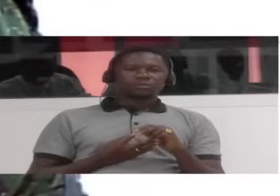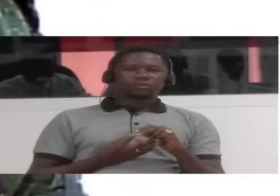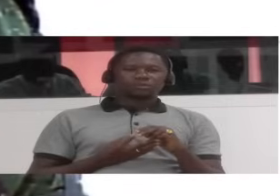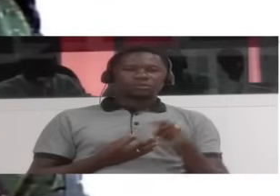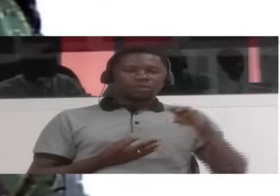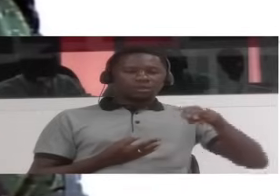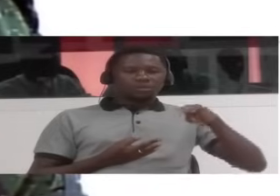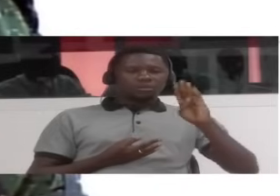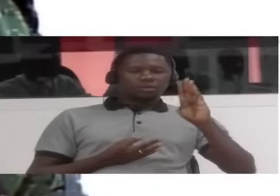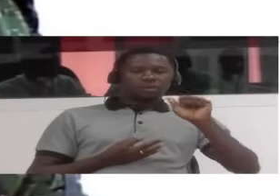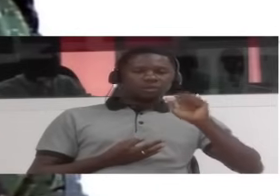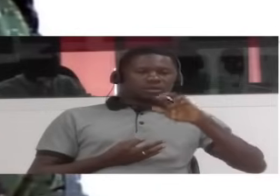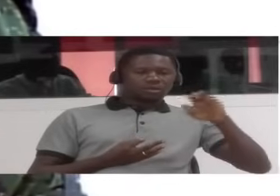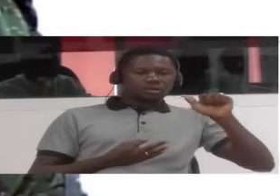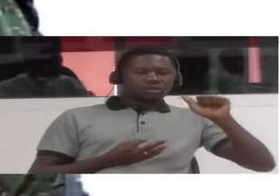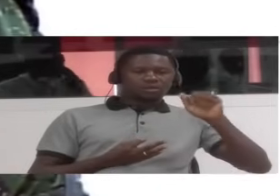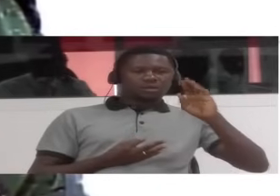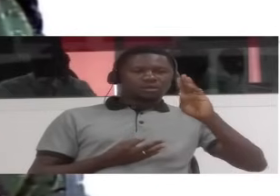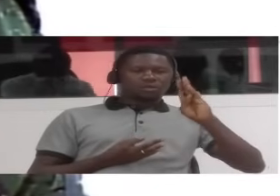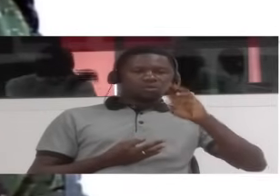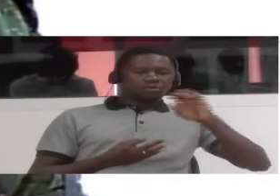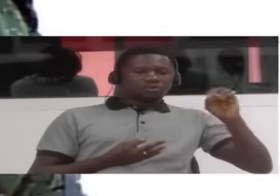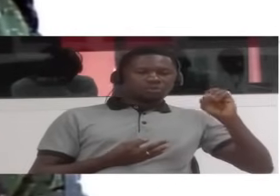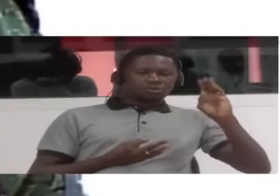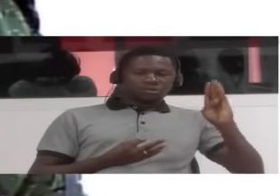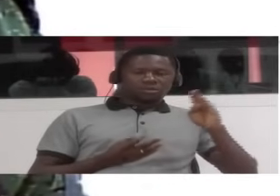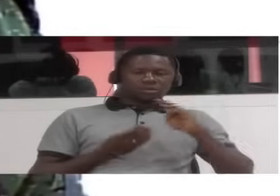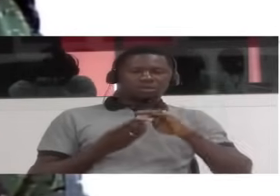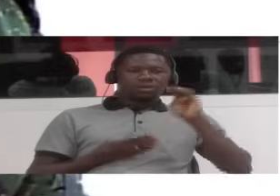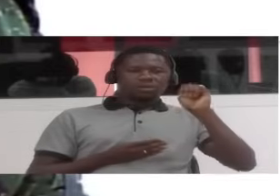Mbaram Boub, Ibrahim Anjai,